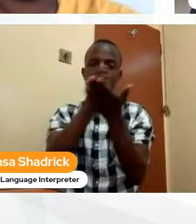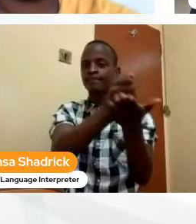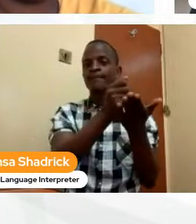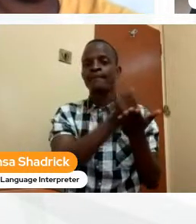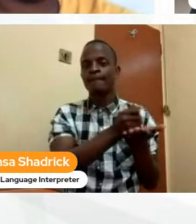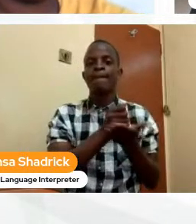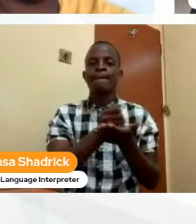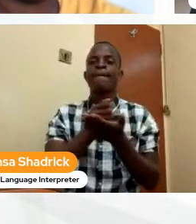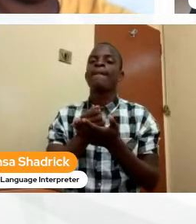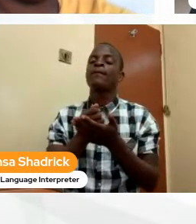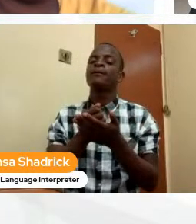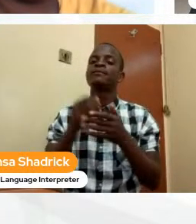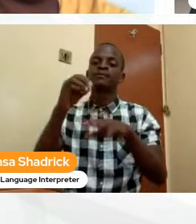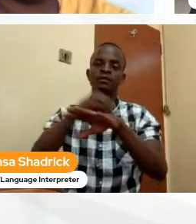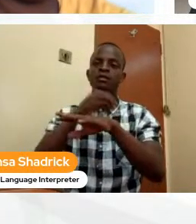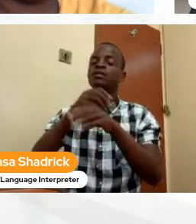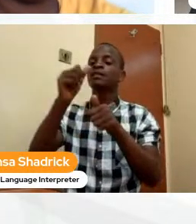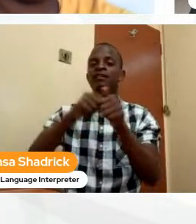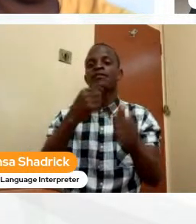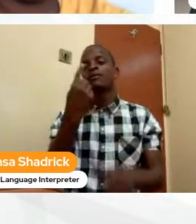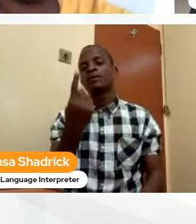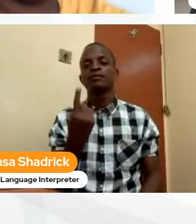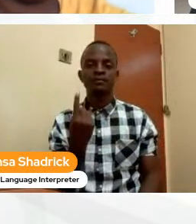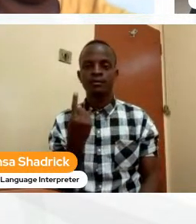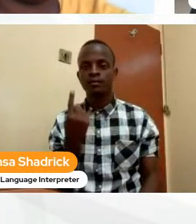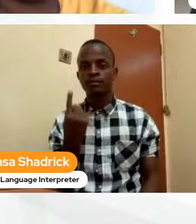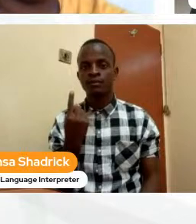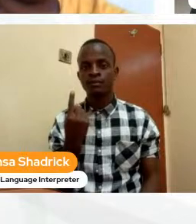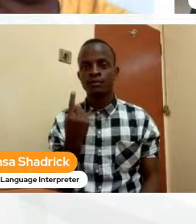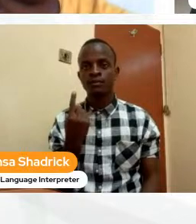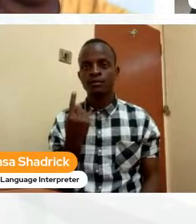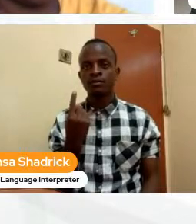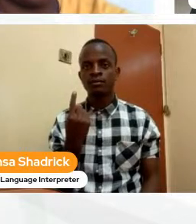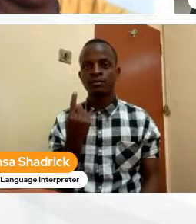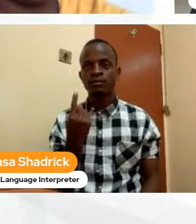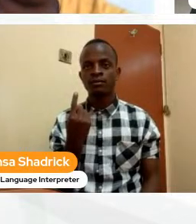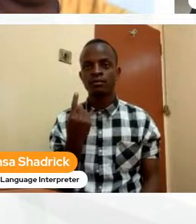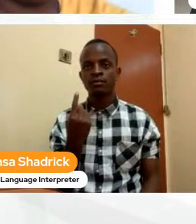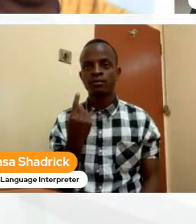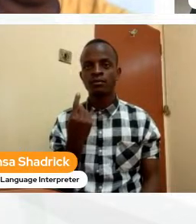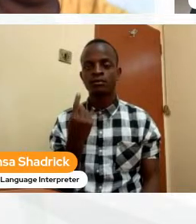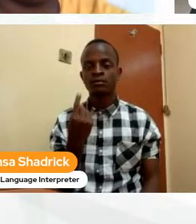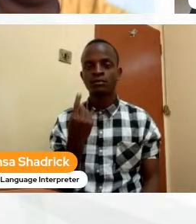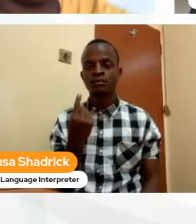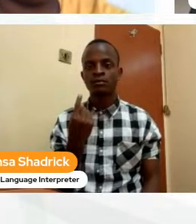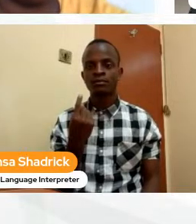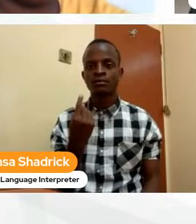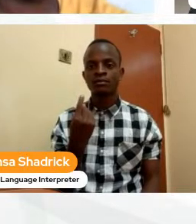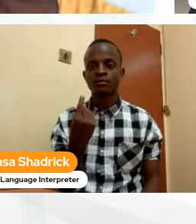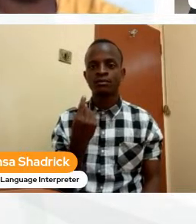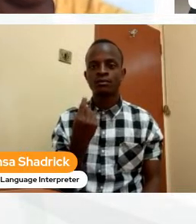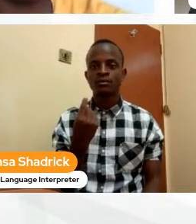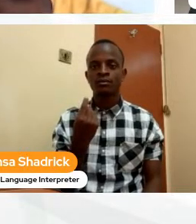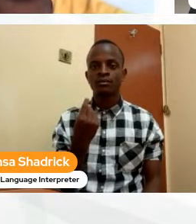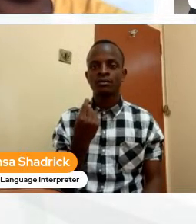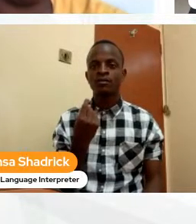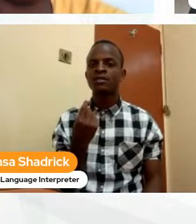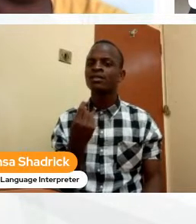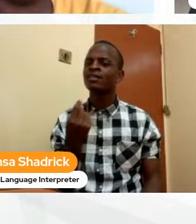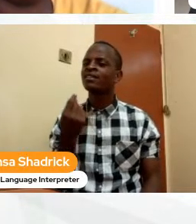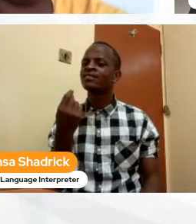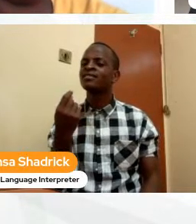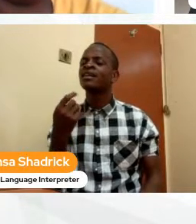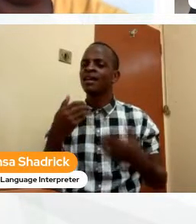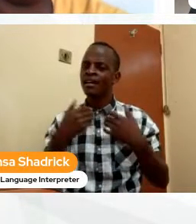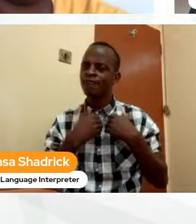just opportunity for everyone. And there's that particular avenue that I've talked about. On Facebook, there are all the links